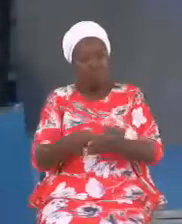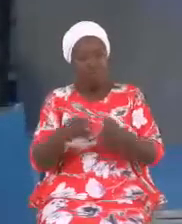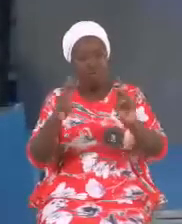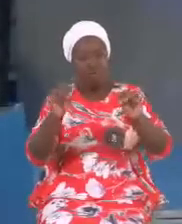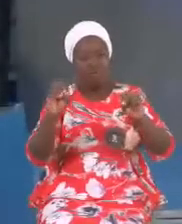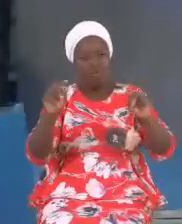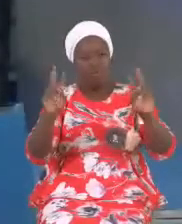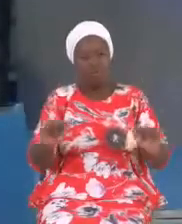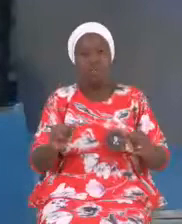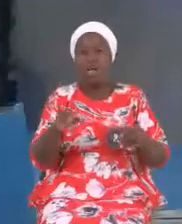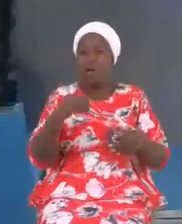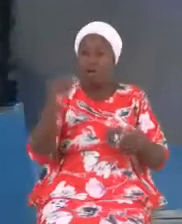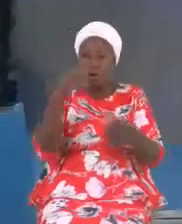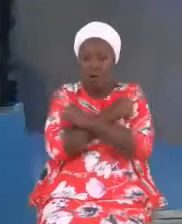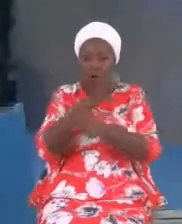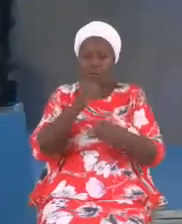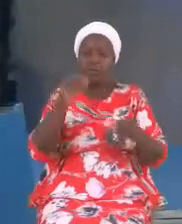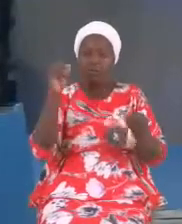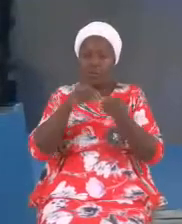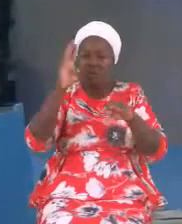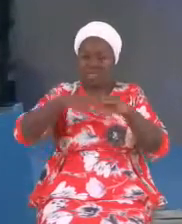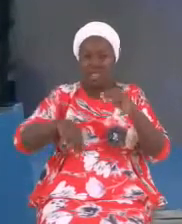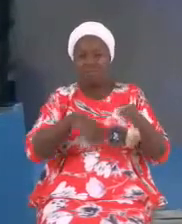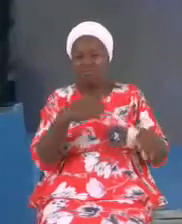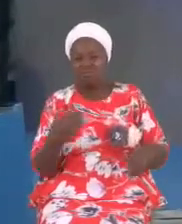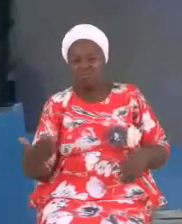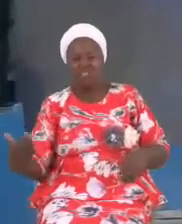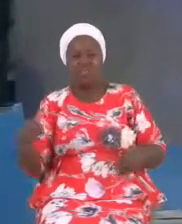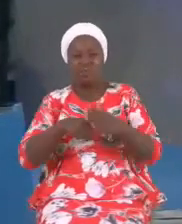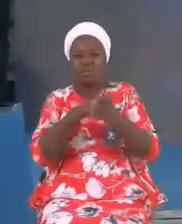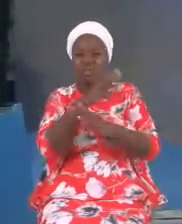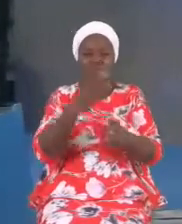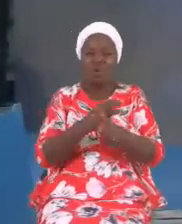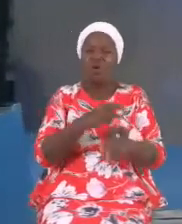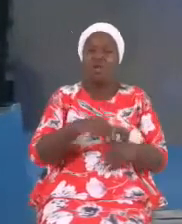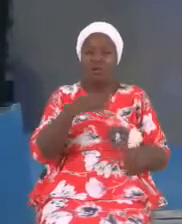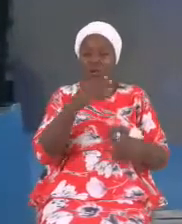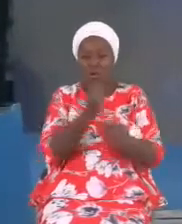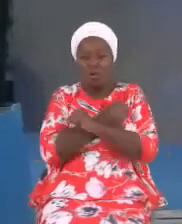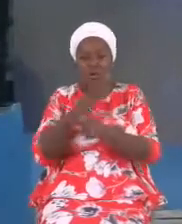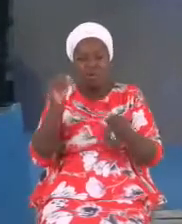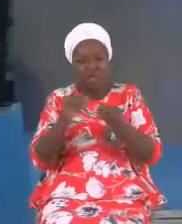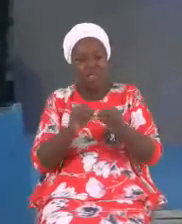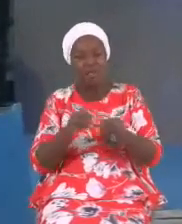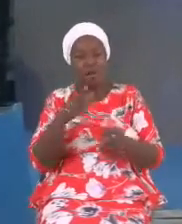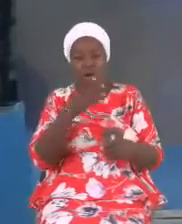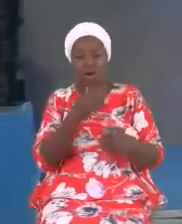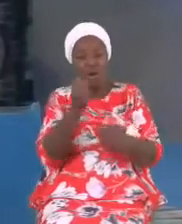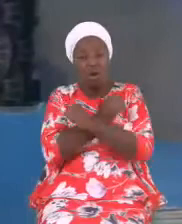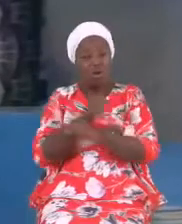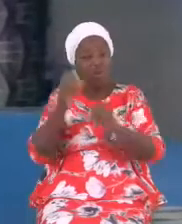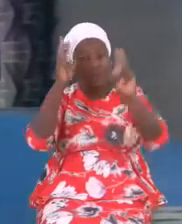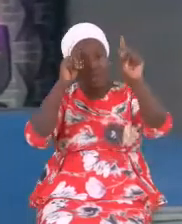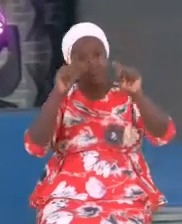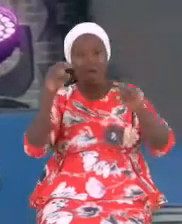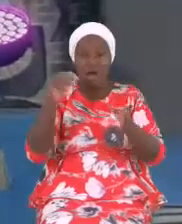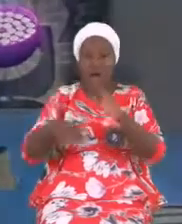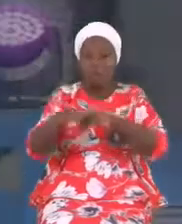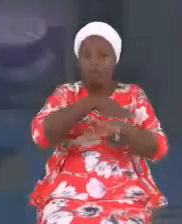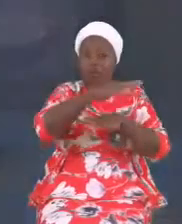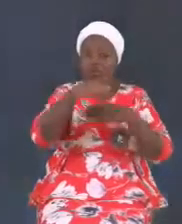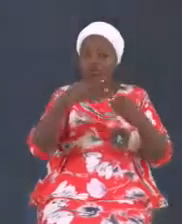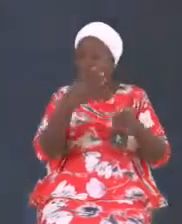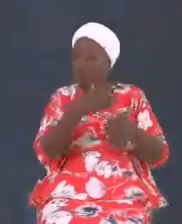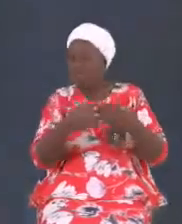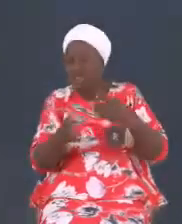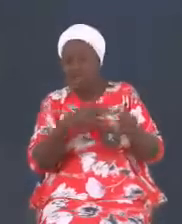material things. Love him above the sins and the works of the flesh. Love him above all the things that the people are